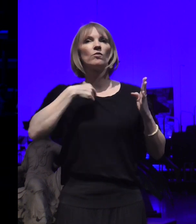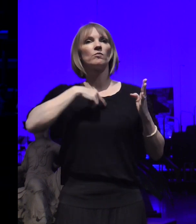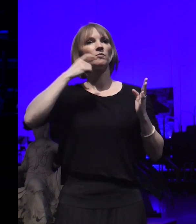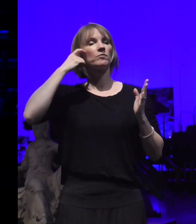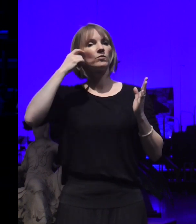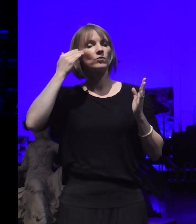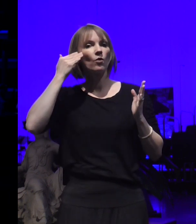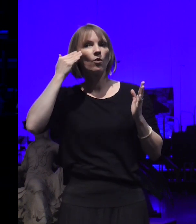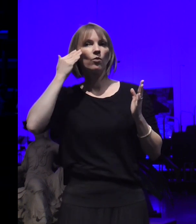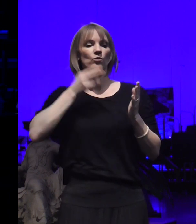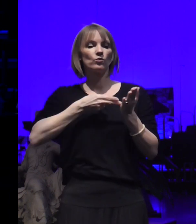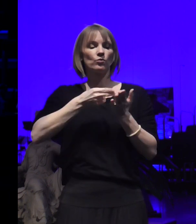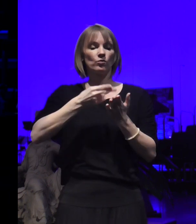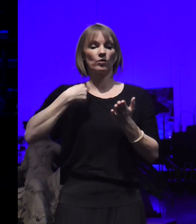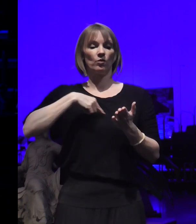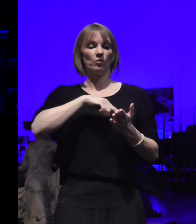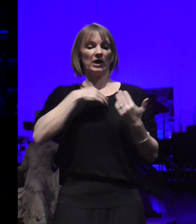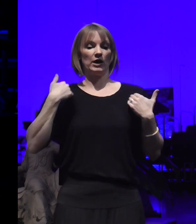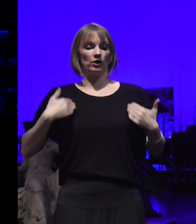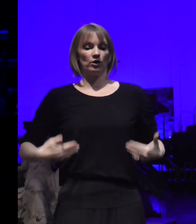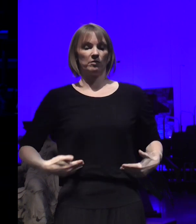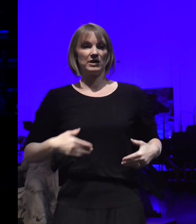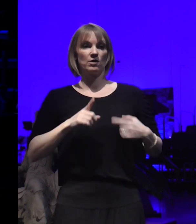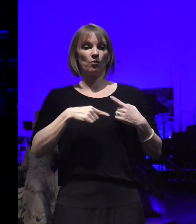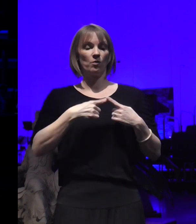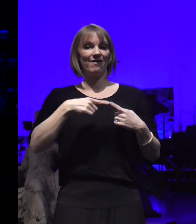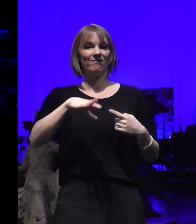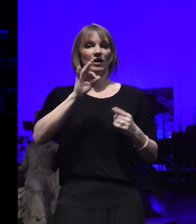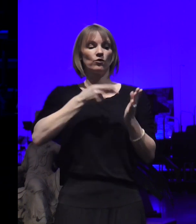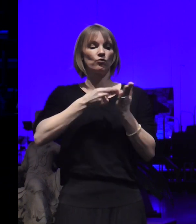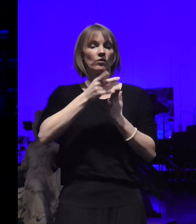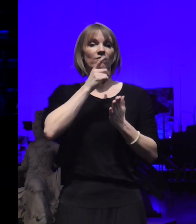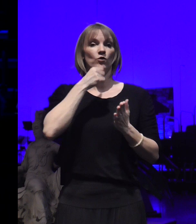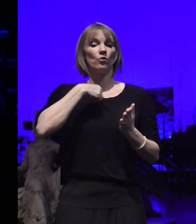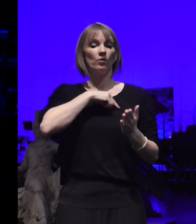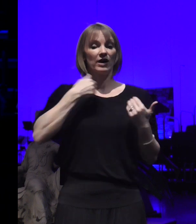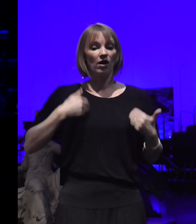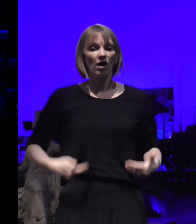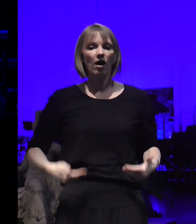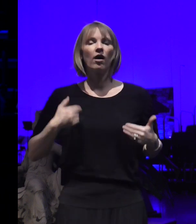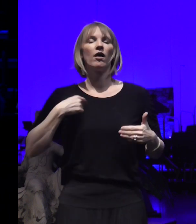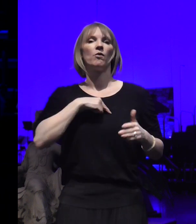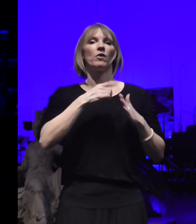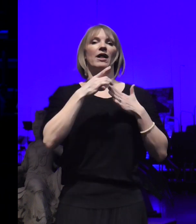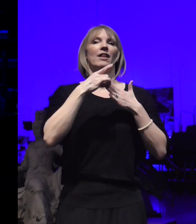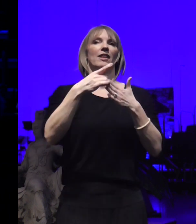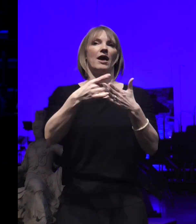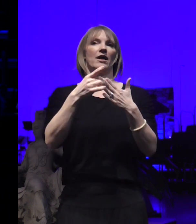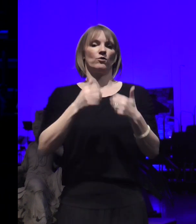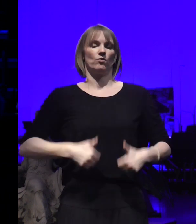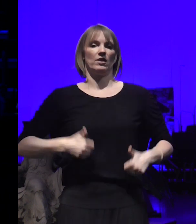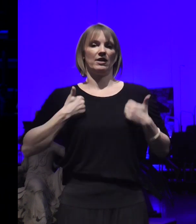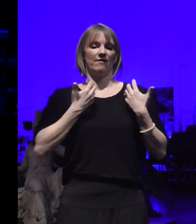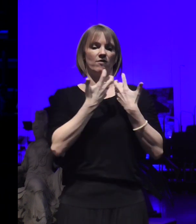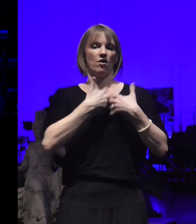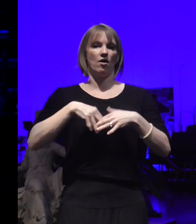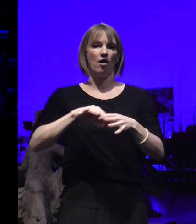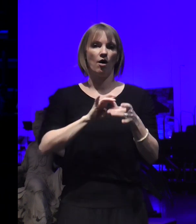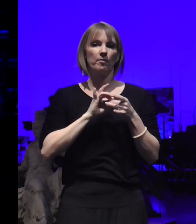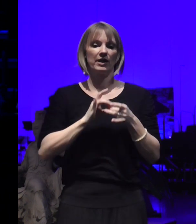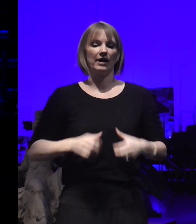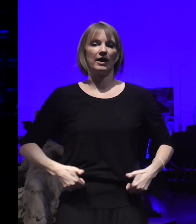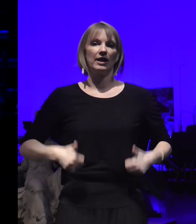human beings, when we uncover the truth of who we are led to live in harmony, to live